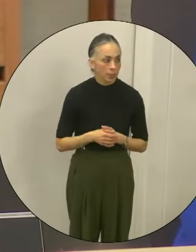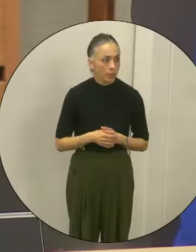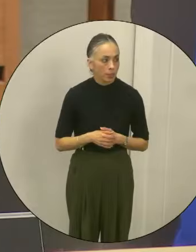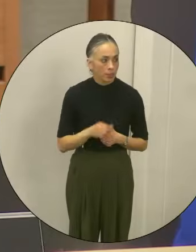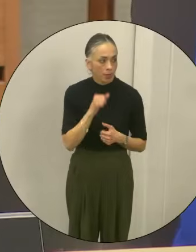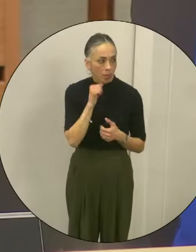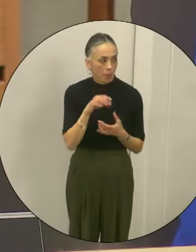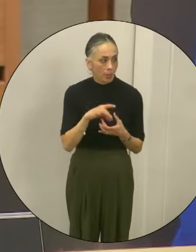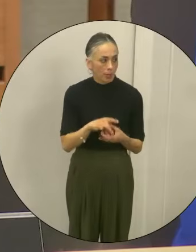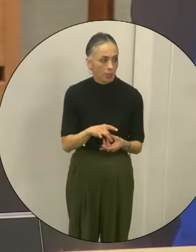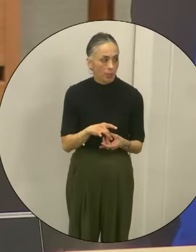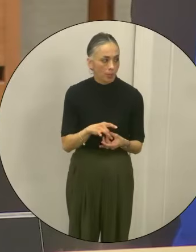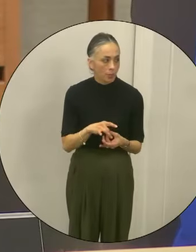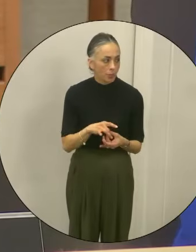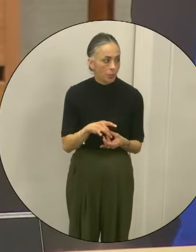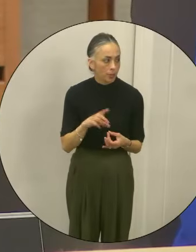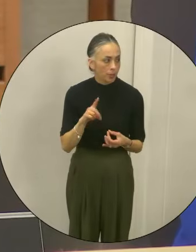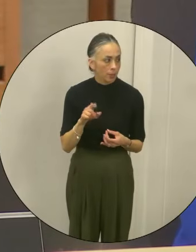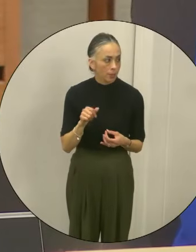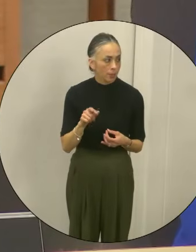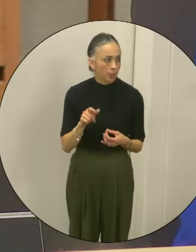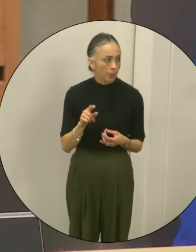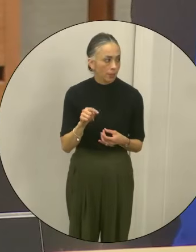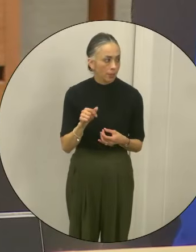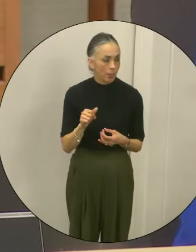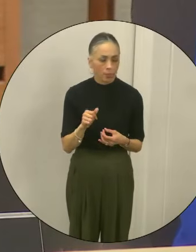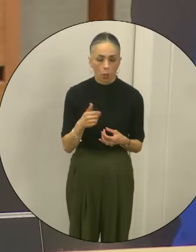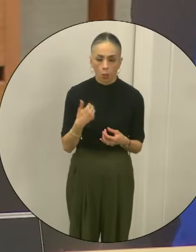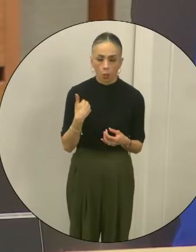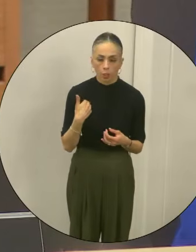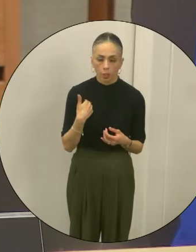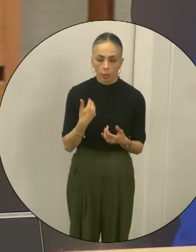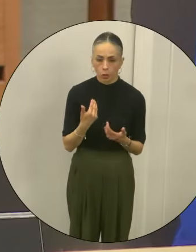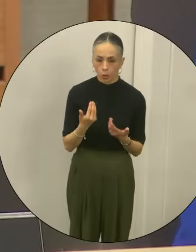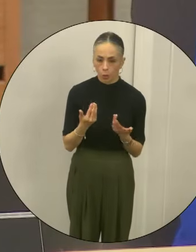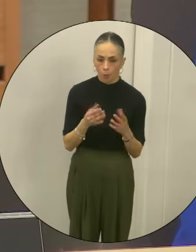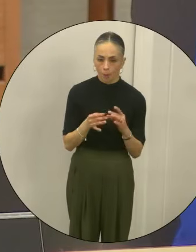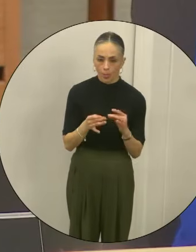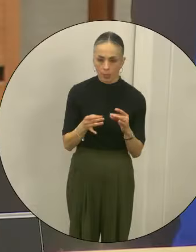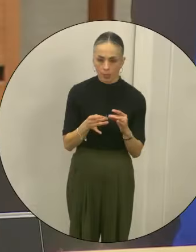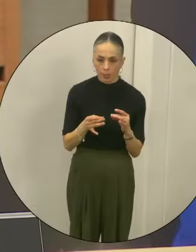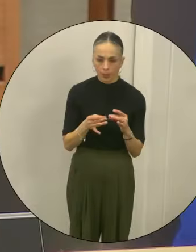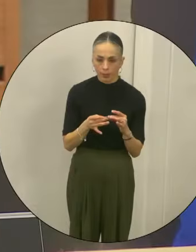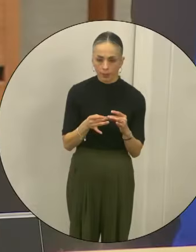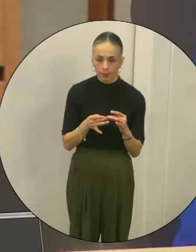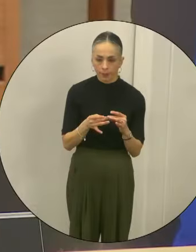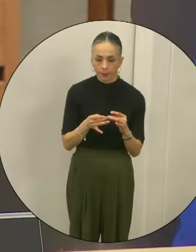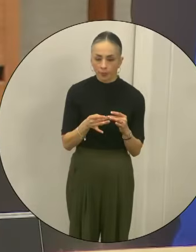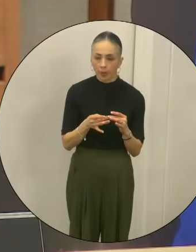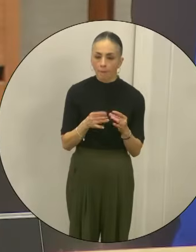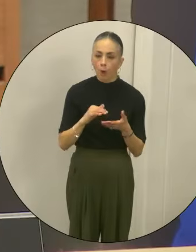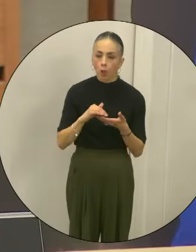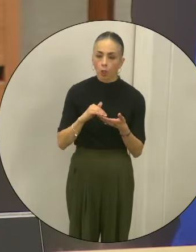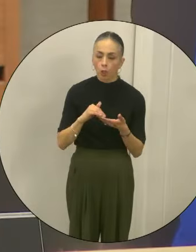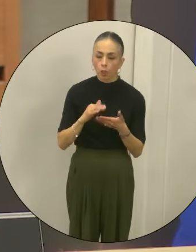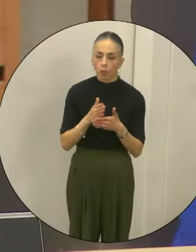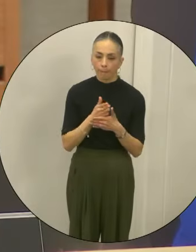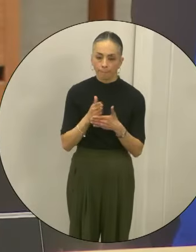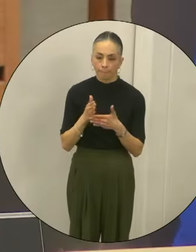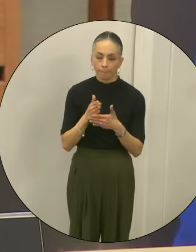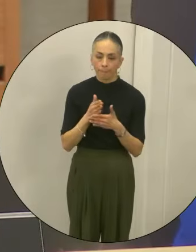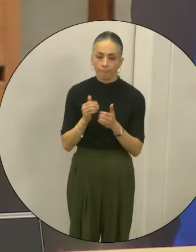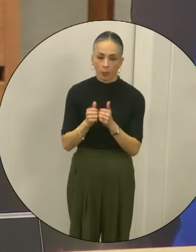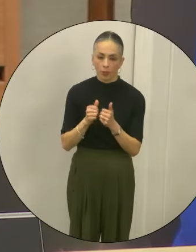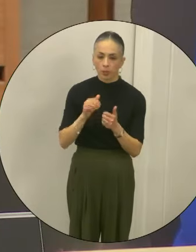unrelated to the data. Earlier, you mentioned a partnership with a